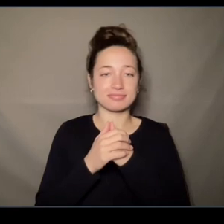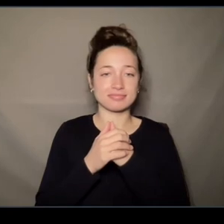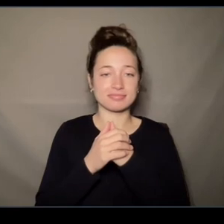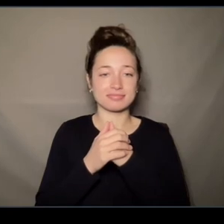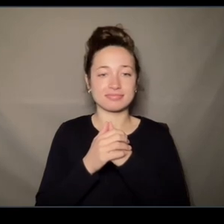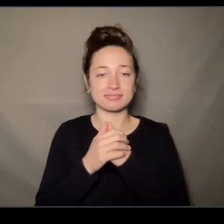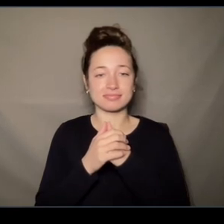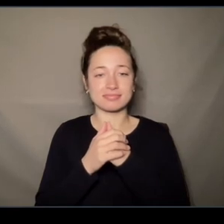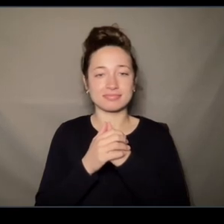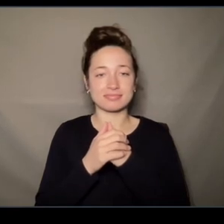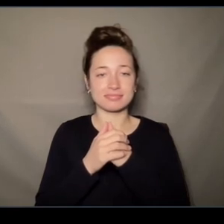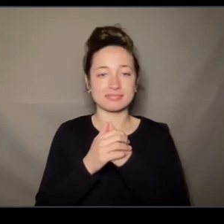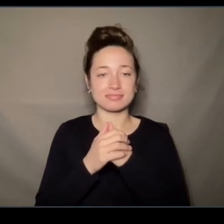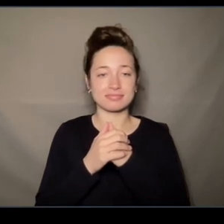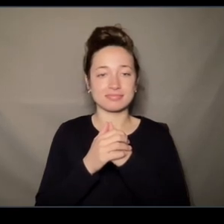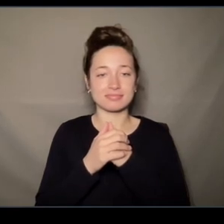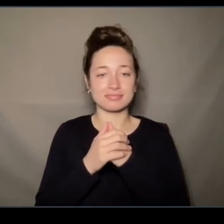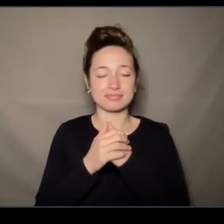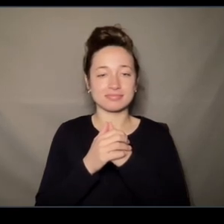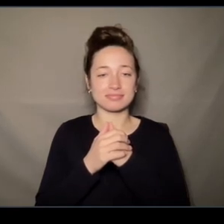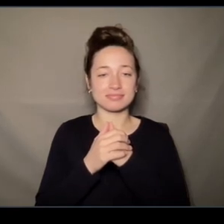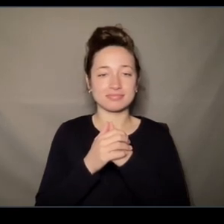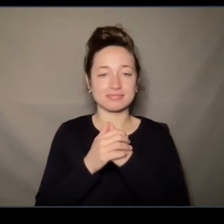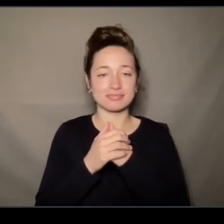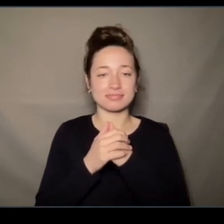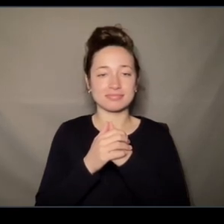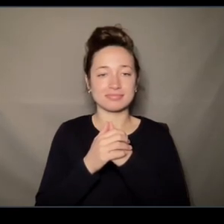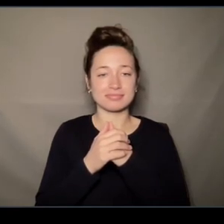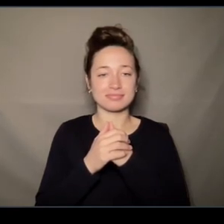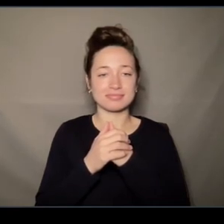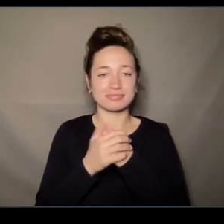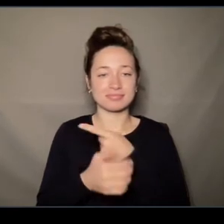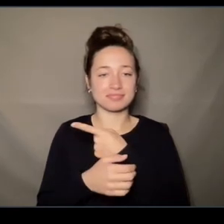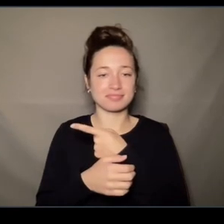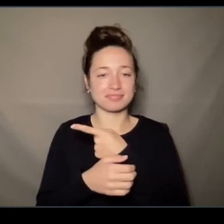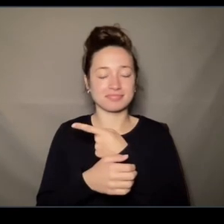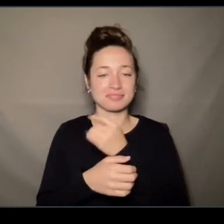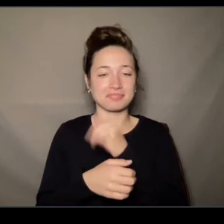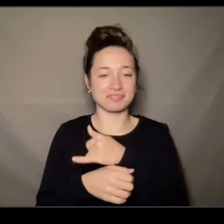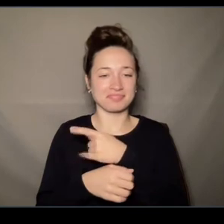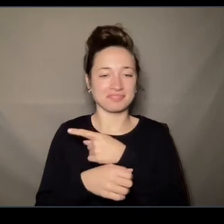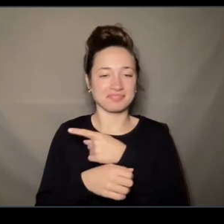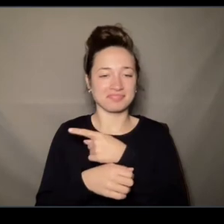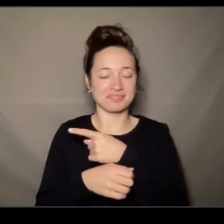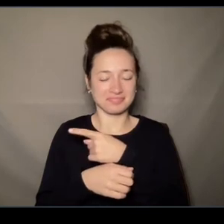or need help. And also 911 is your friend.